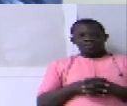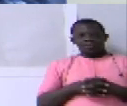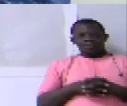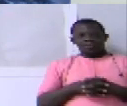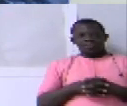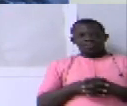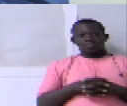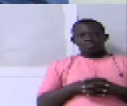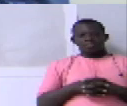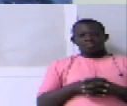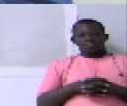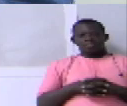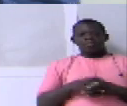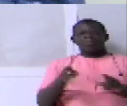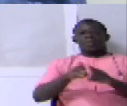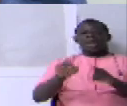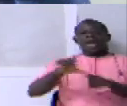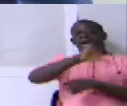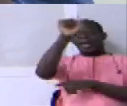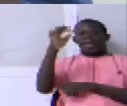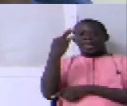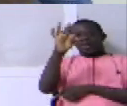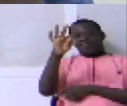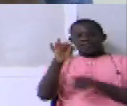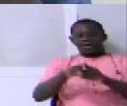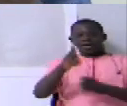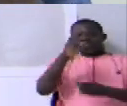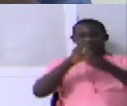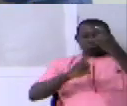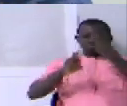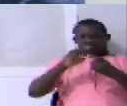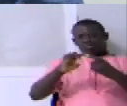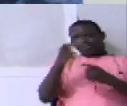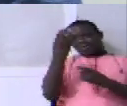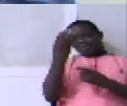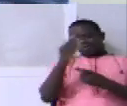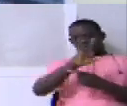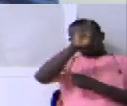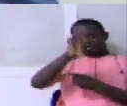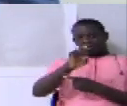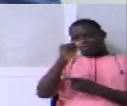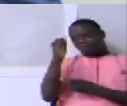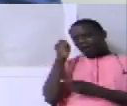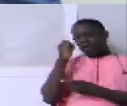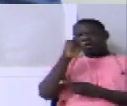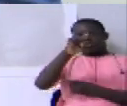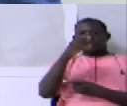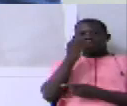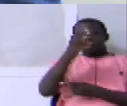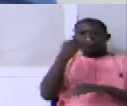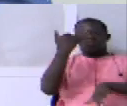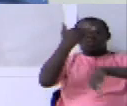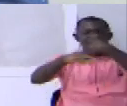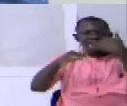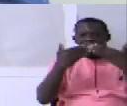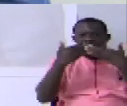And if you just go back 3 questions back, you said you never told him. I